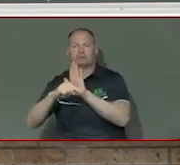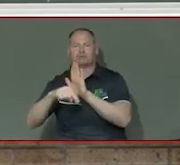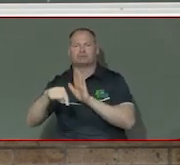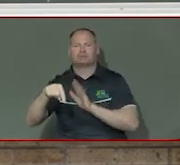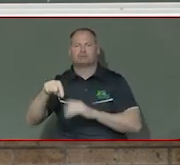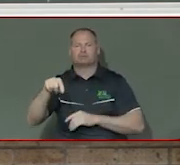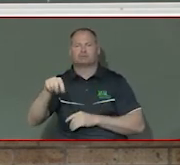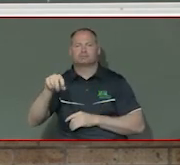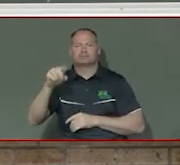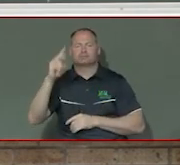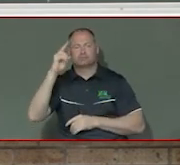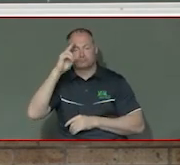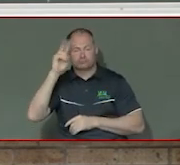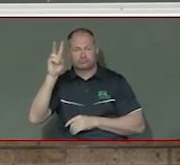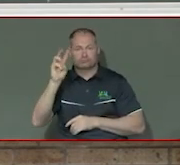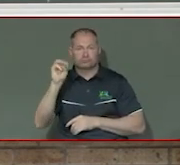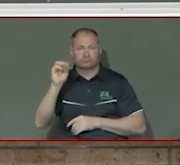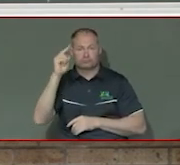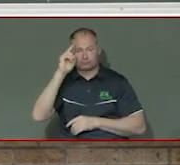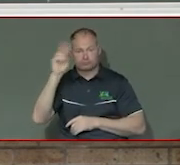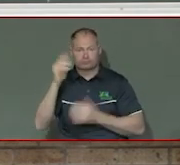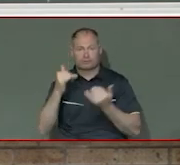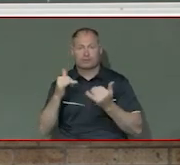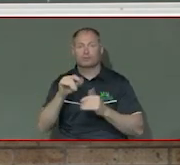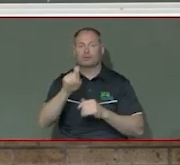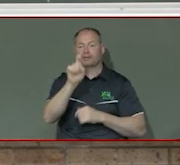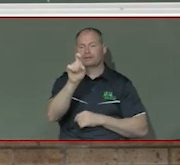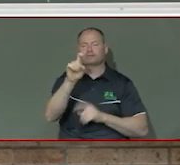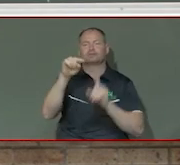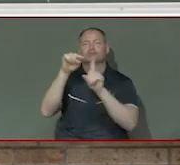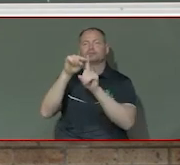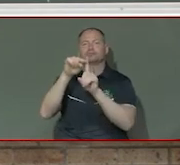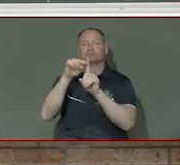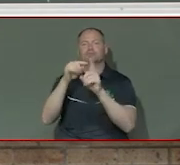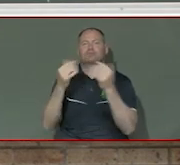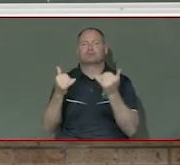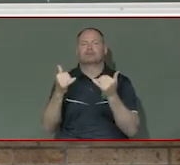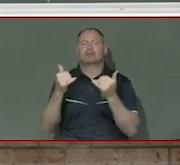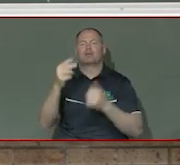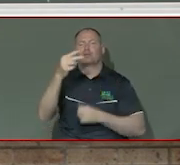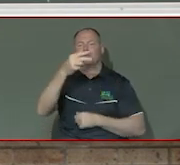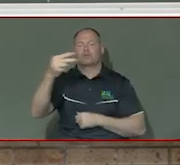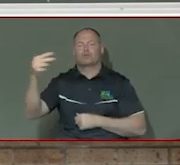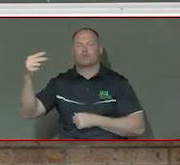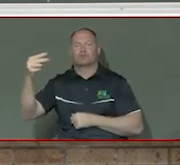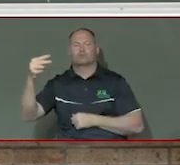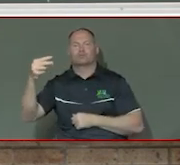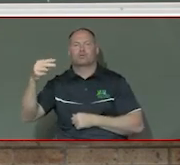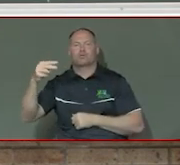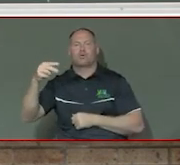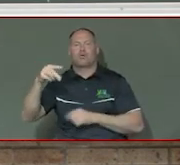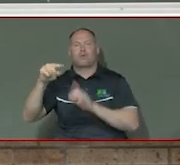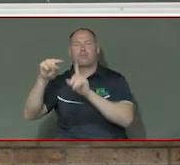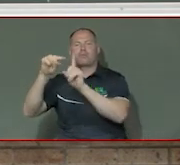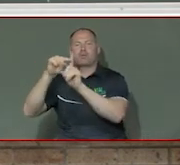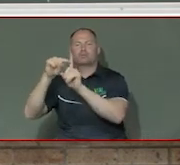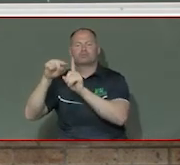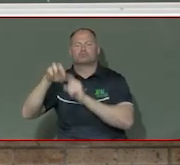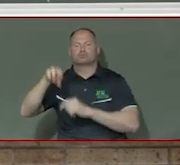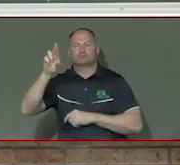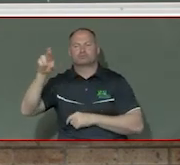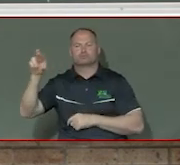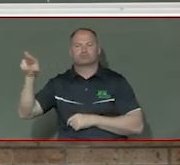m squared, and we know that x is positive, so it's only equal to positive the square root of 1 minus m